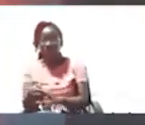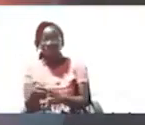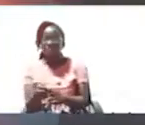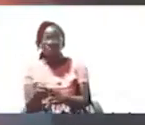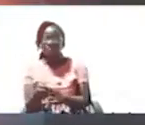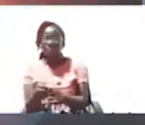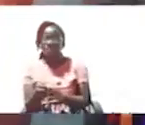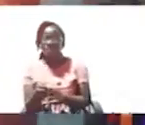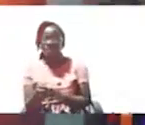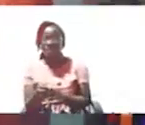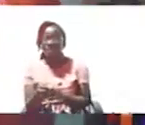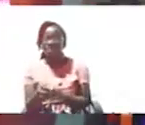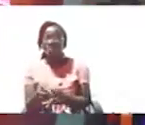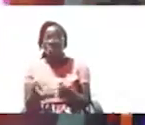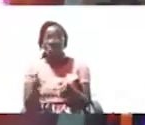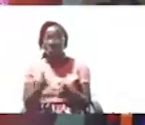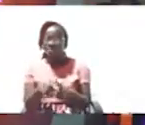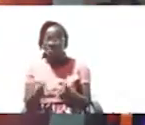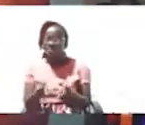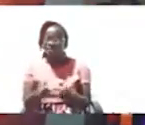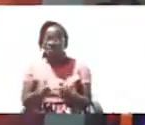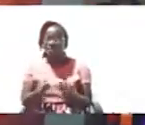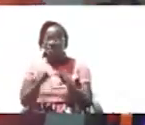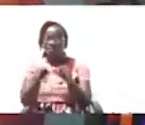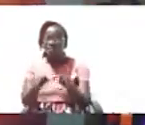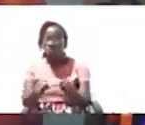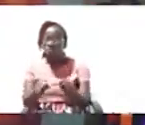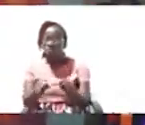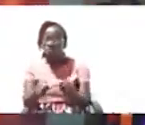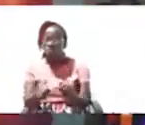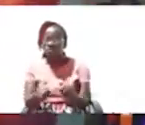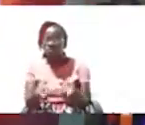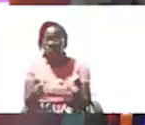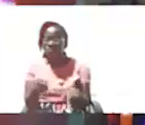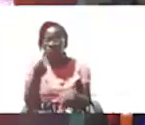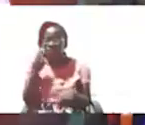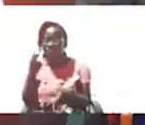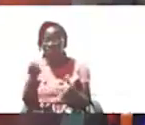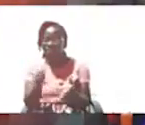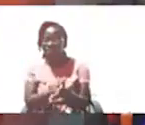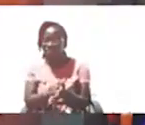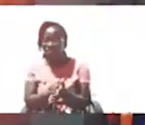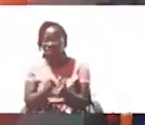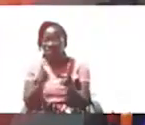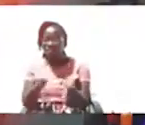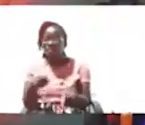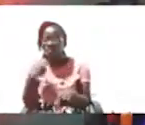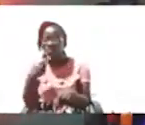When we investigated, we saw that the people they were thinking killed the person had also come to the funeral.